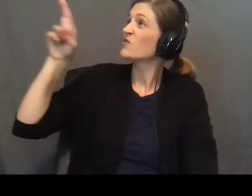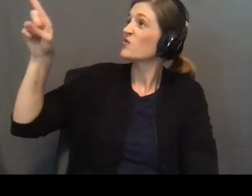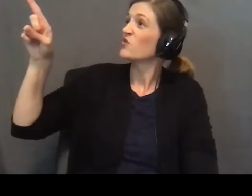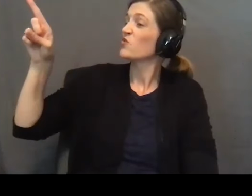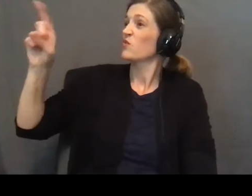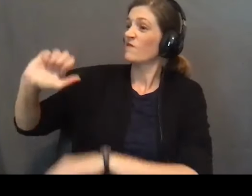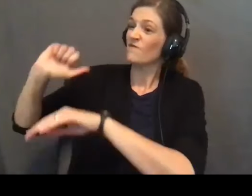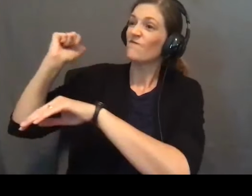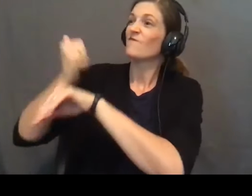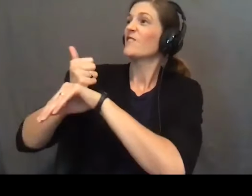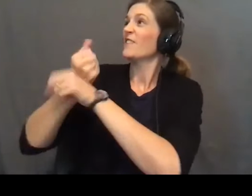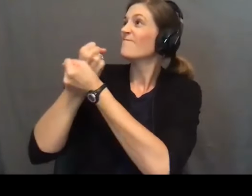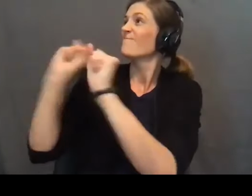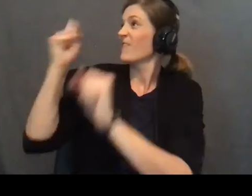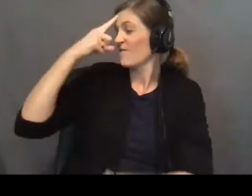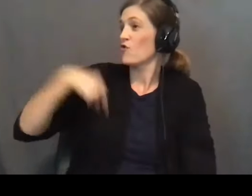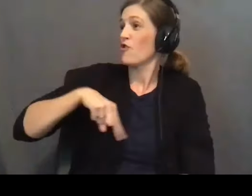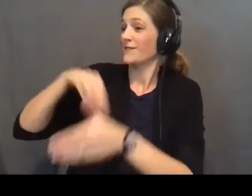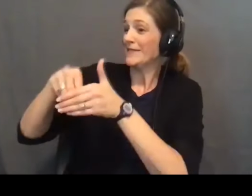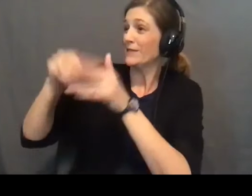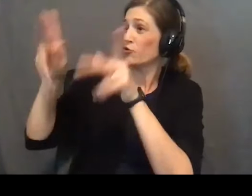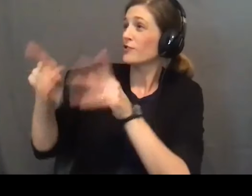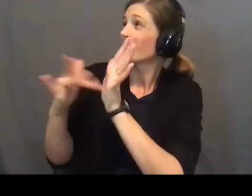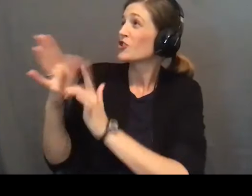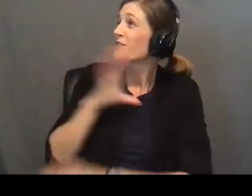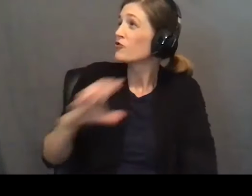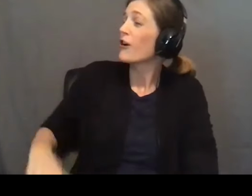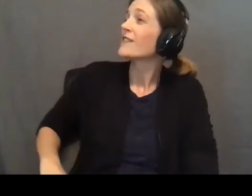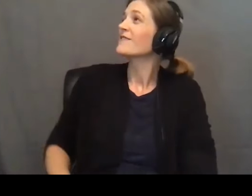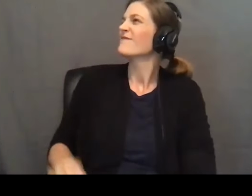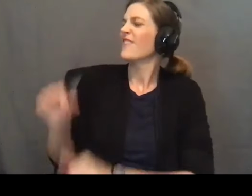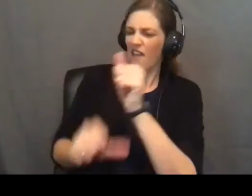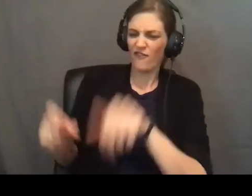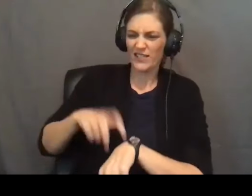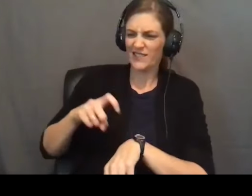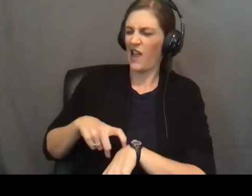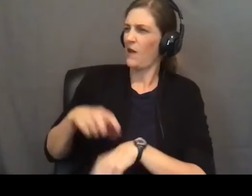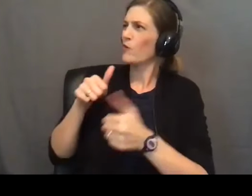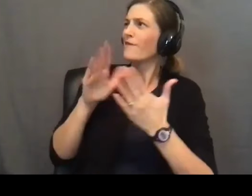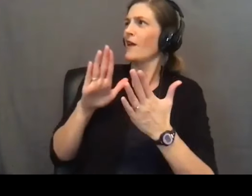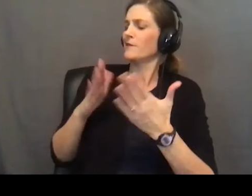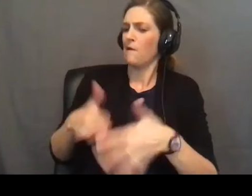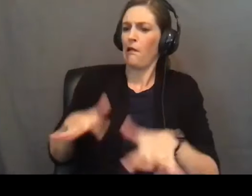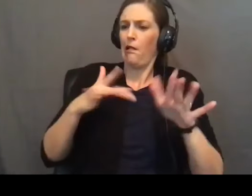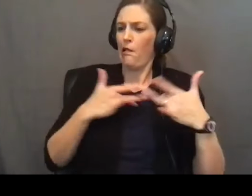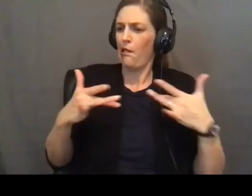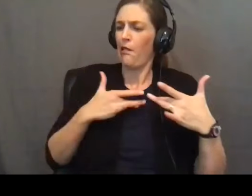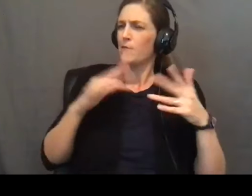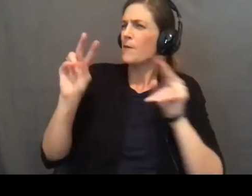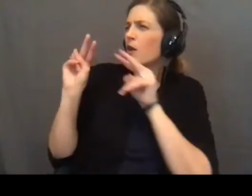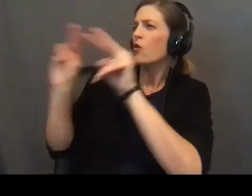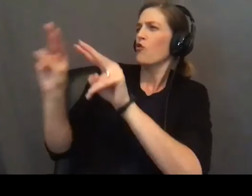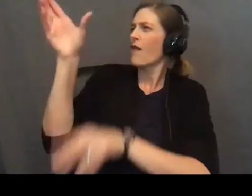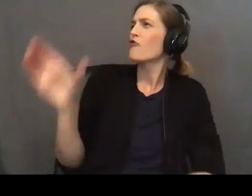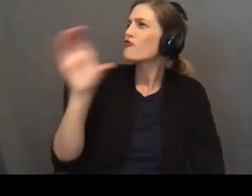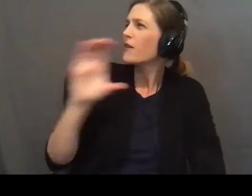us In the person Of Jesus Christ Lord Every time we find Ourselves facing anxieties May we look Toward the cross